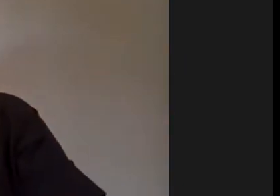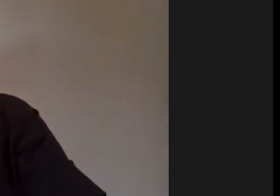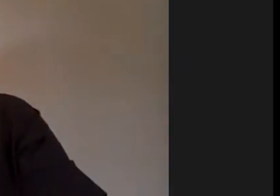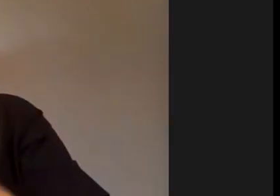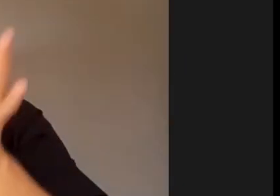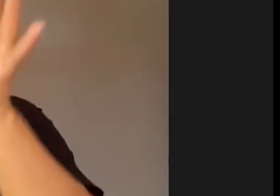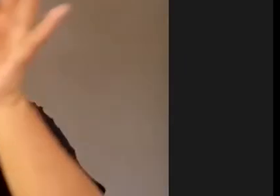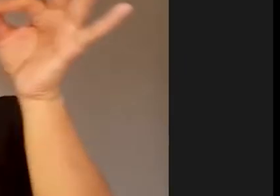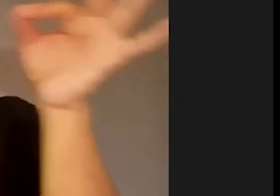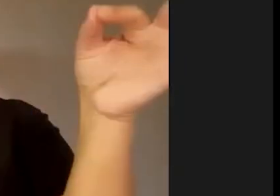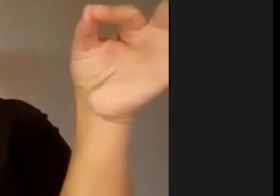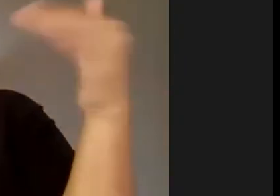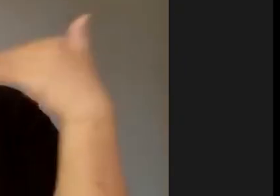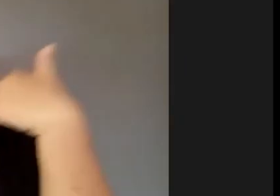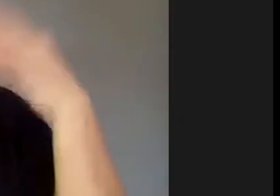predicates.